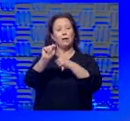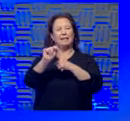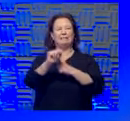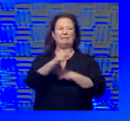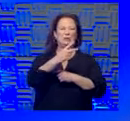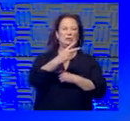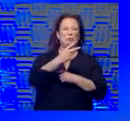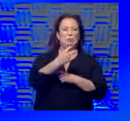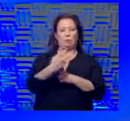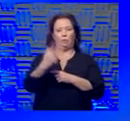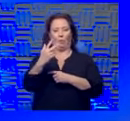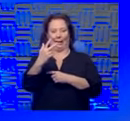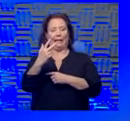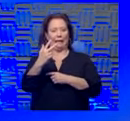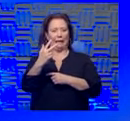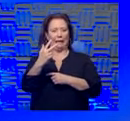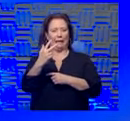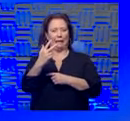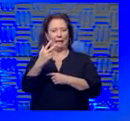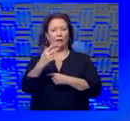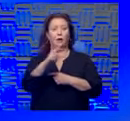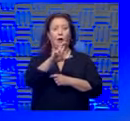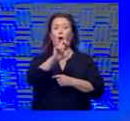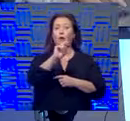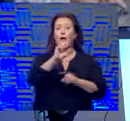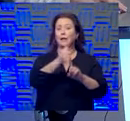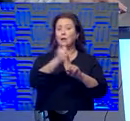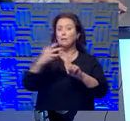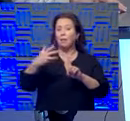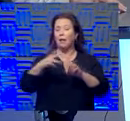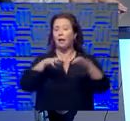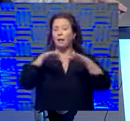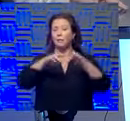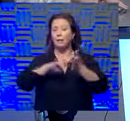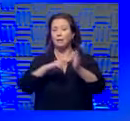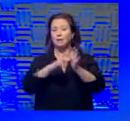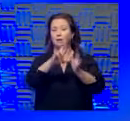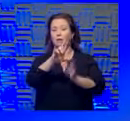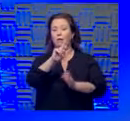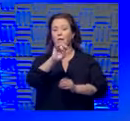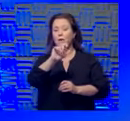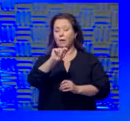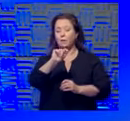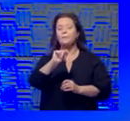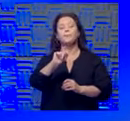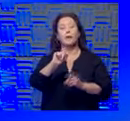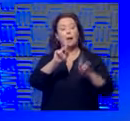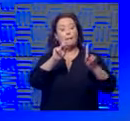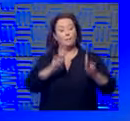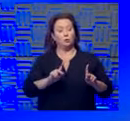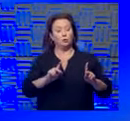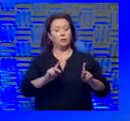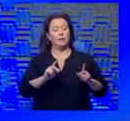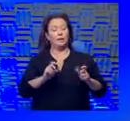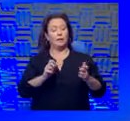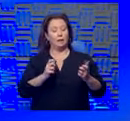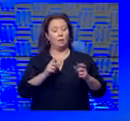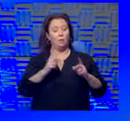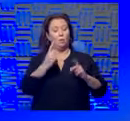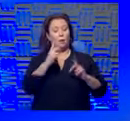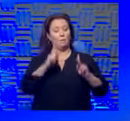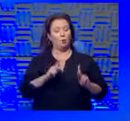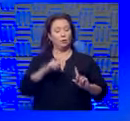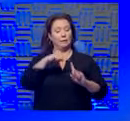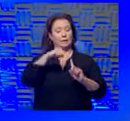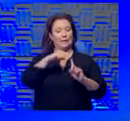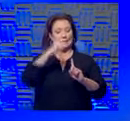3 for this disease. So explain what R naught is. So that is when a person has it, how many people can they